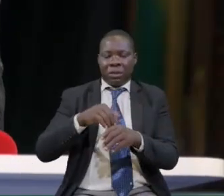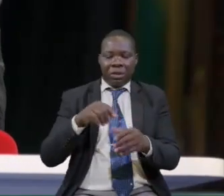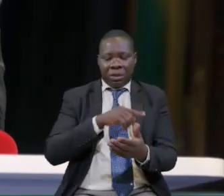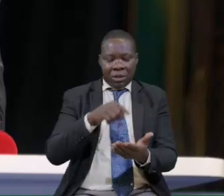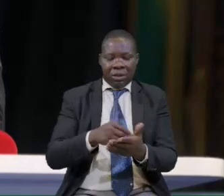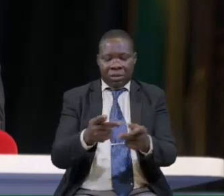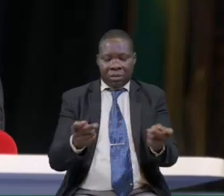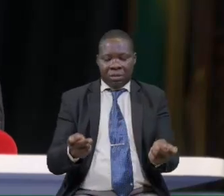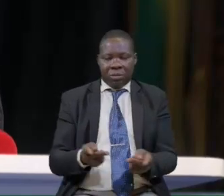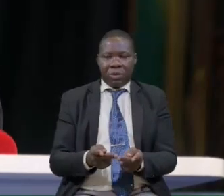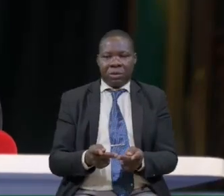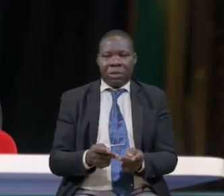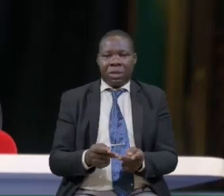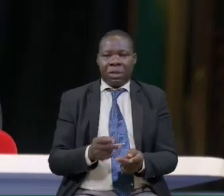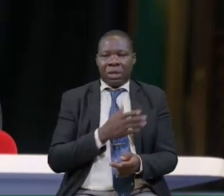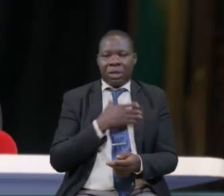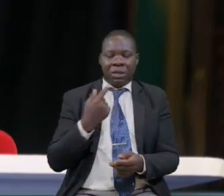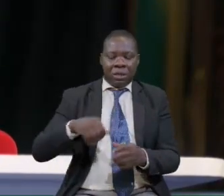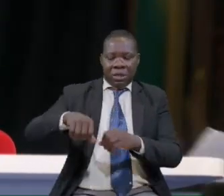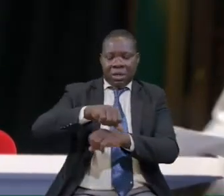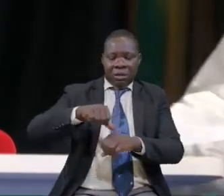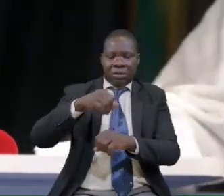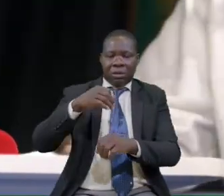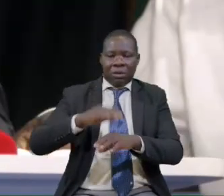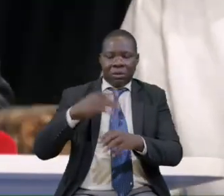and the anointing upon the man of God,